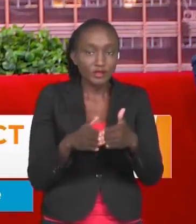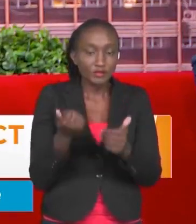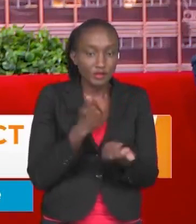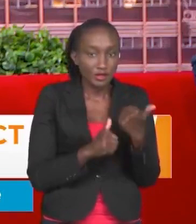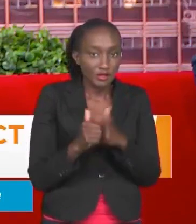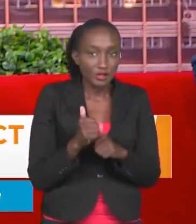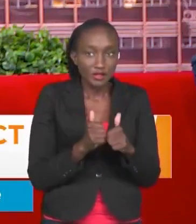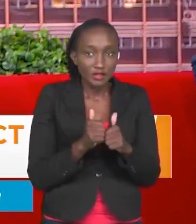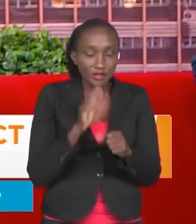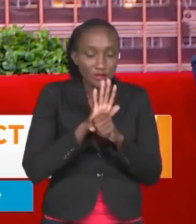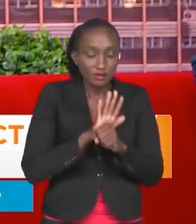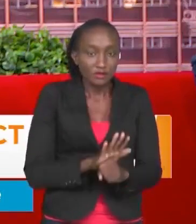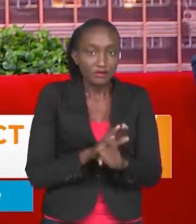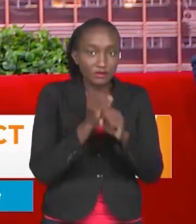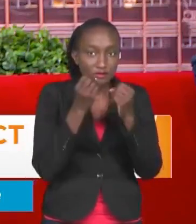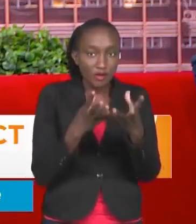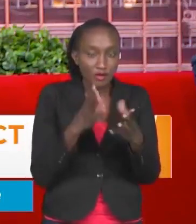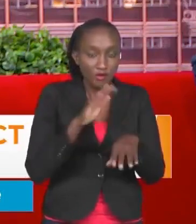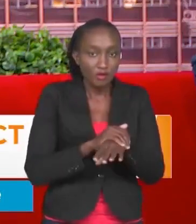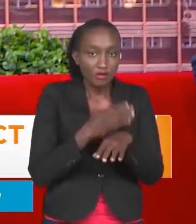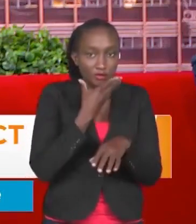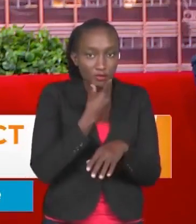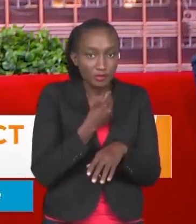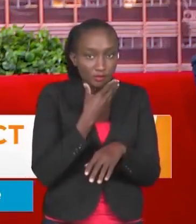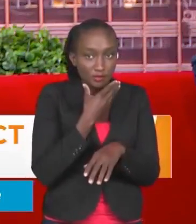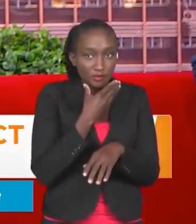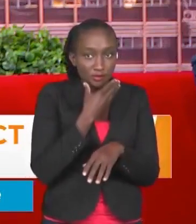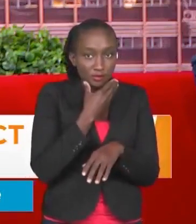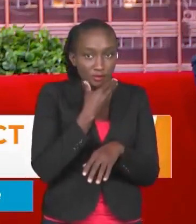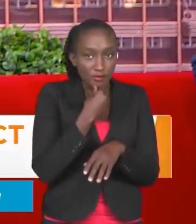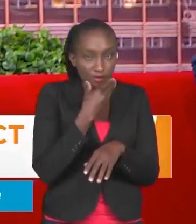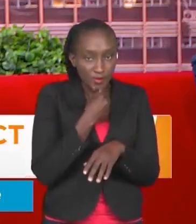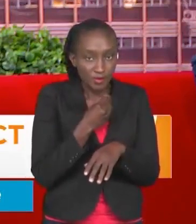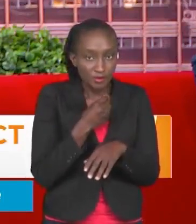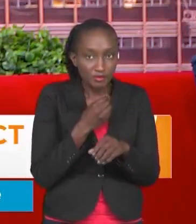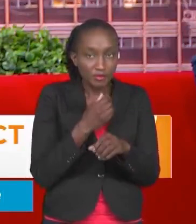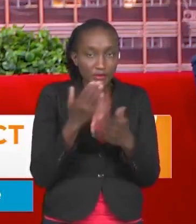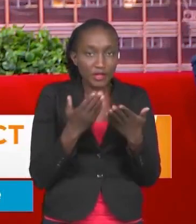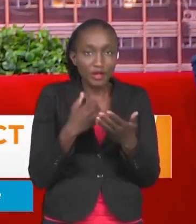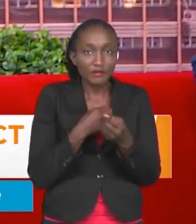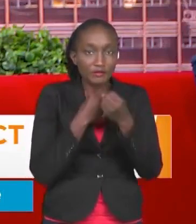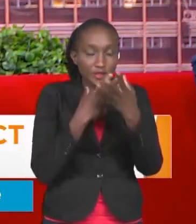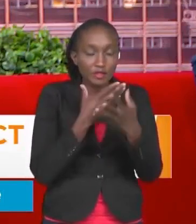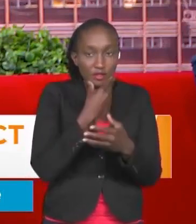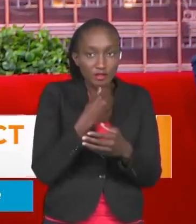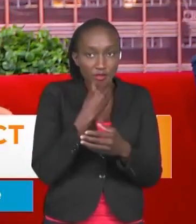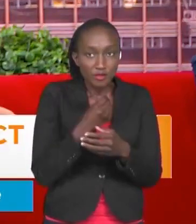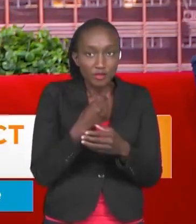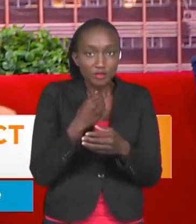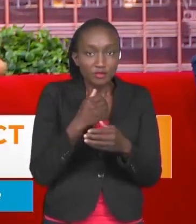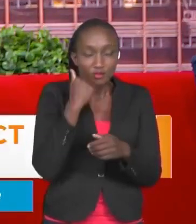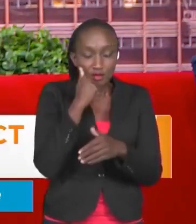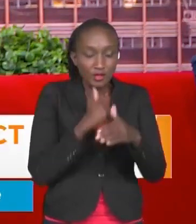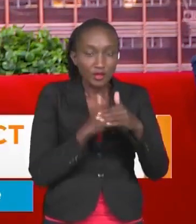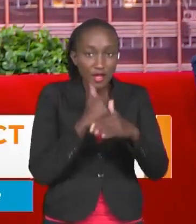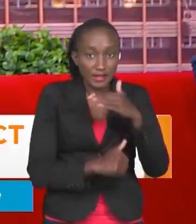Act so, mm-hmm, discriminative, yeah, on boys. Yeah. So much that there are so many boys who are below the age of 18 being thrown into jail, yeah,